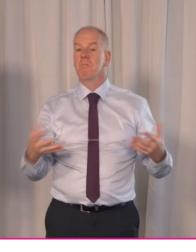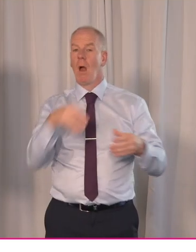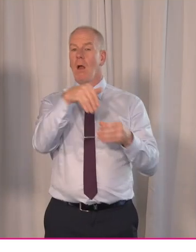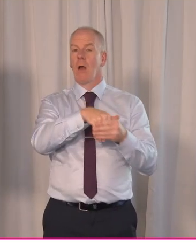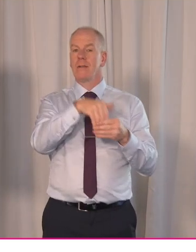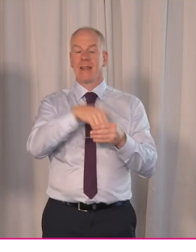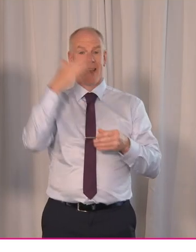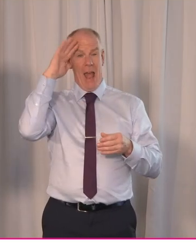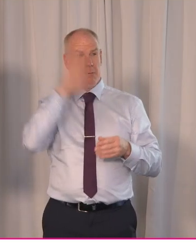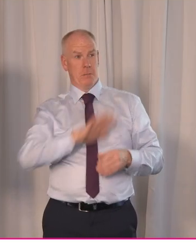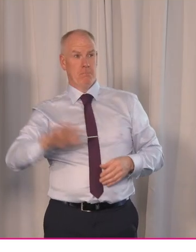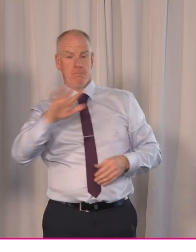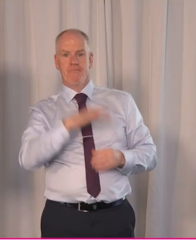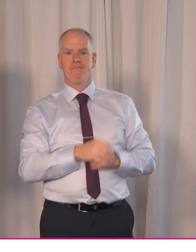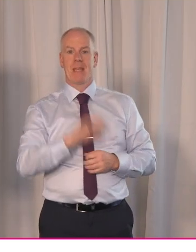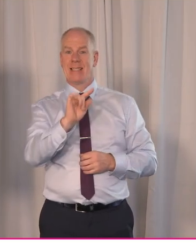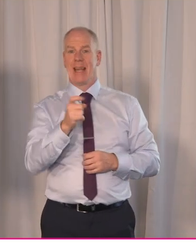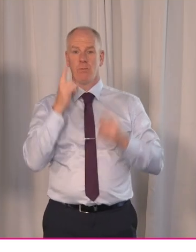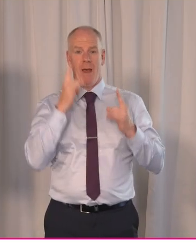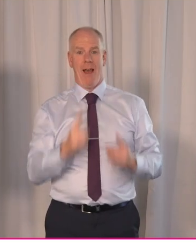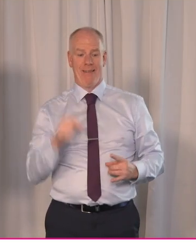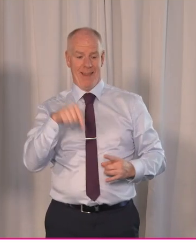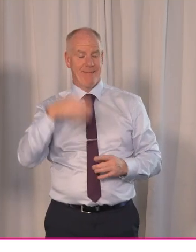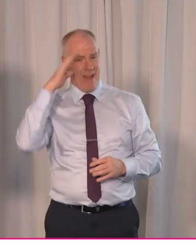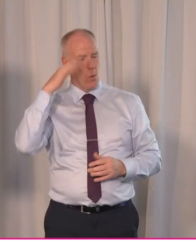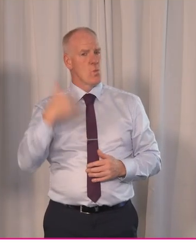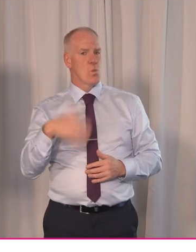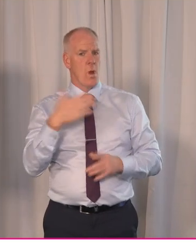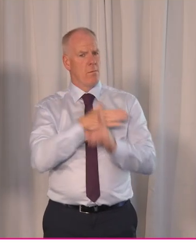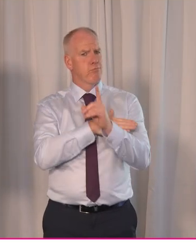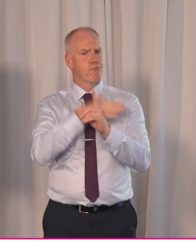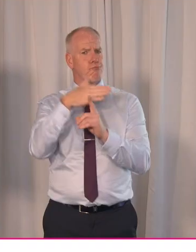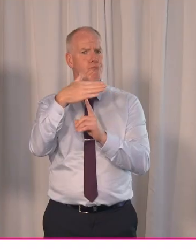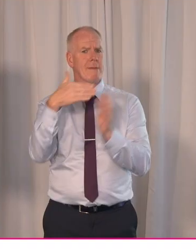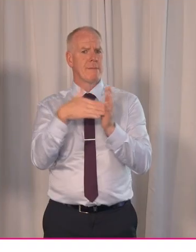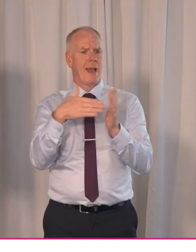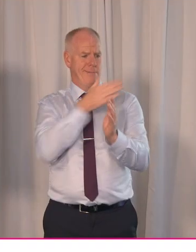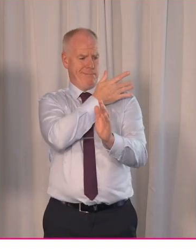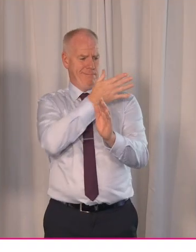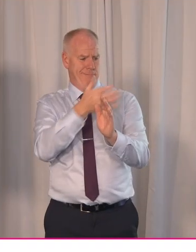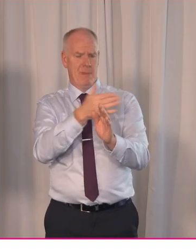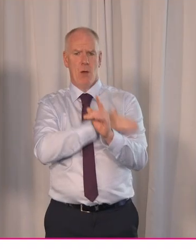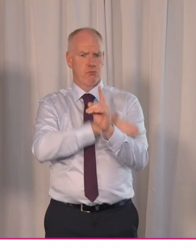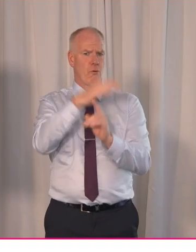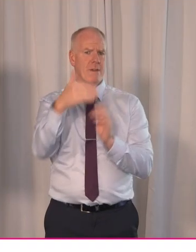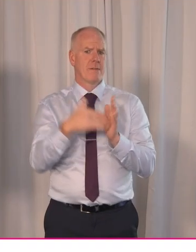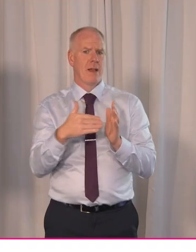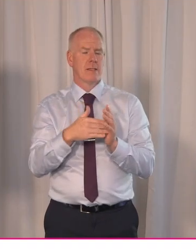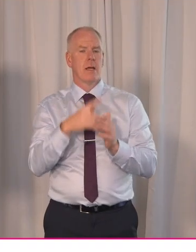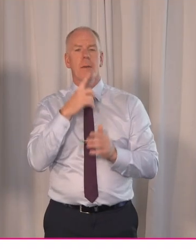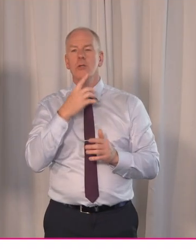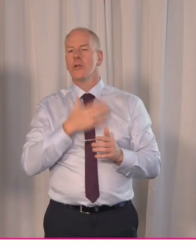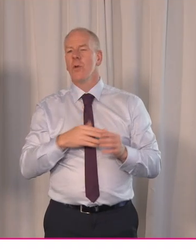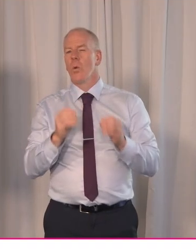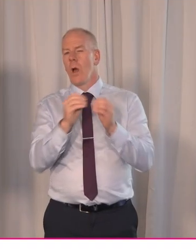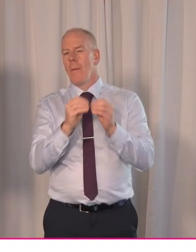Ireland, sexual health in Ireland has progressed significantly over the last number of years. And maybe just a few